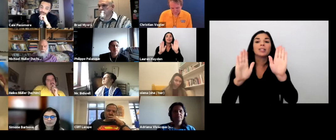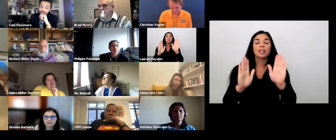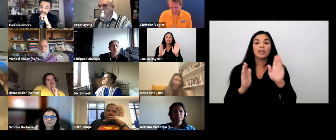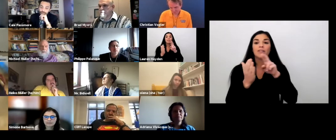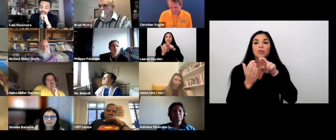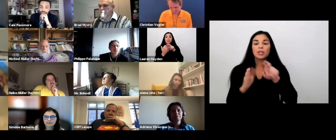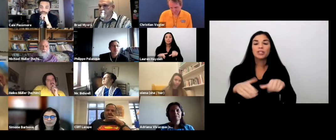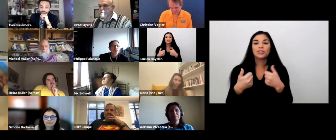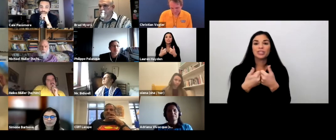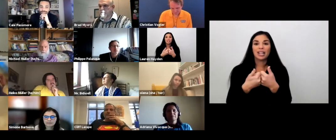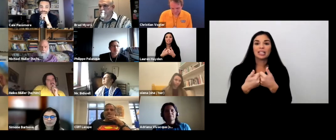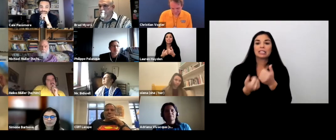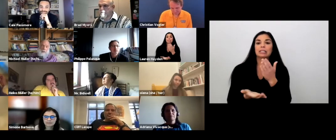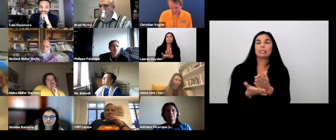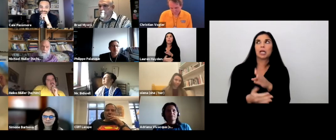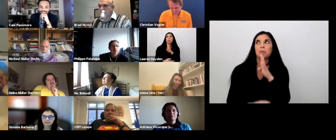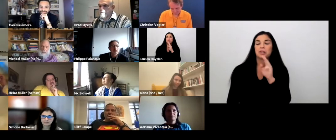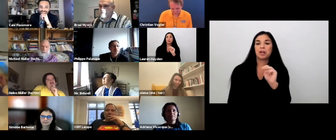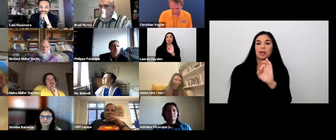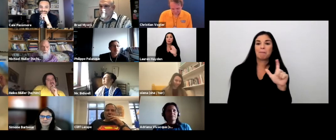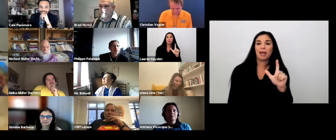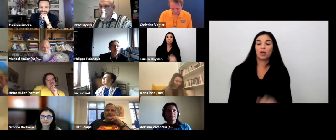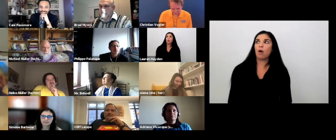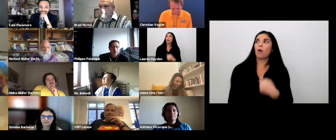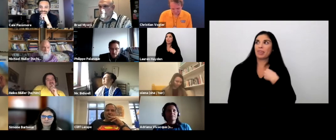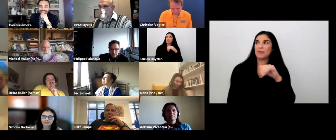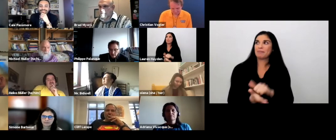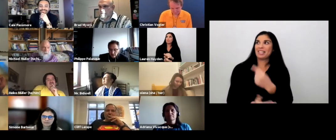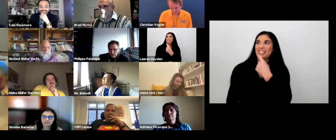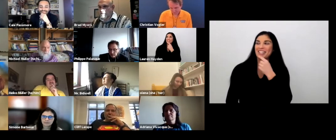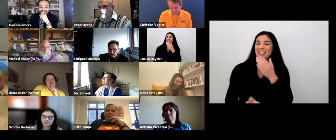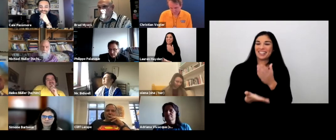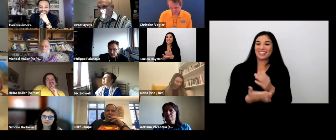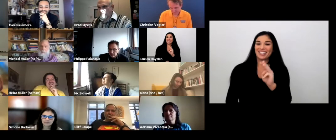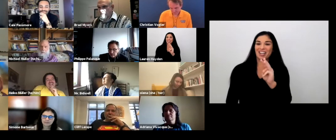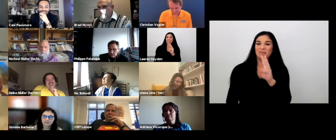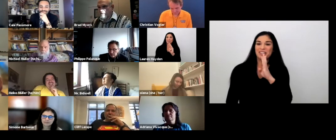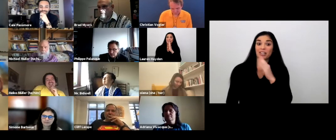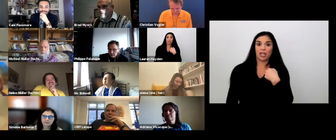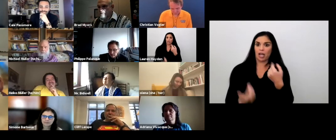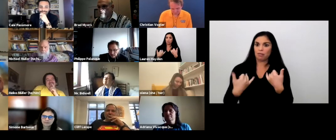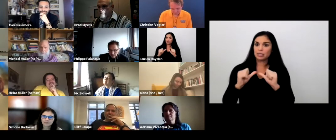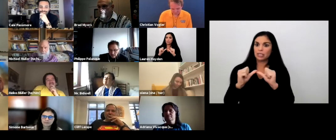stop talking, Michael. I'll stop talking. I'm sorry, that was me saying stop talking, but I'm still gonna stop talking.